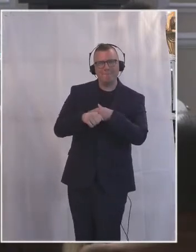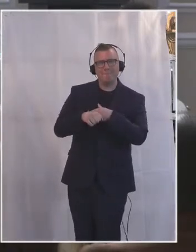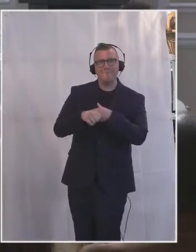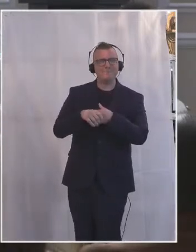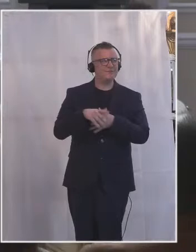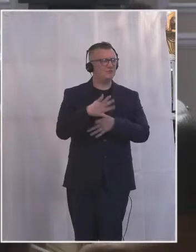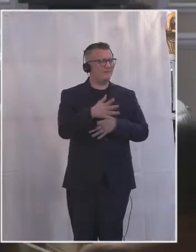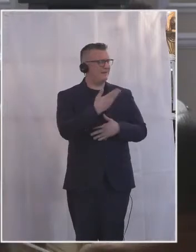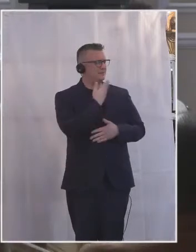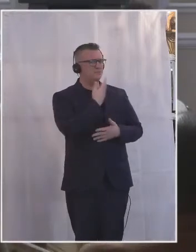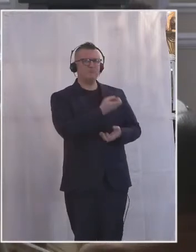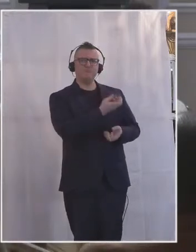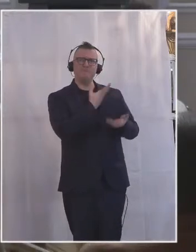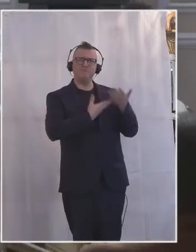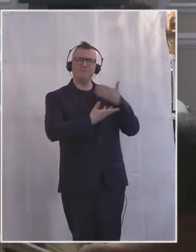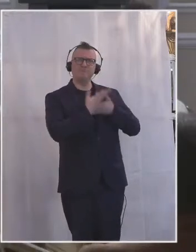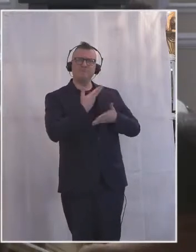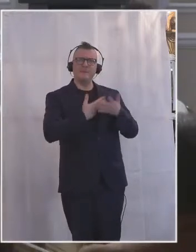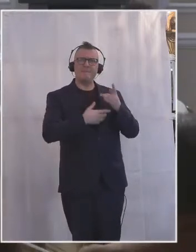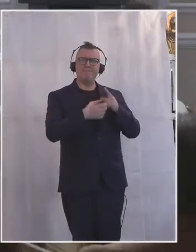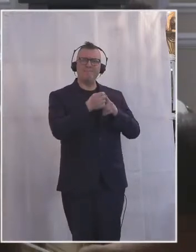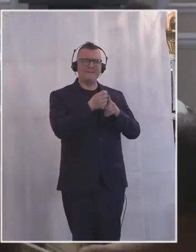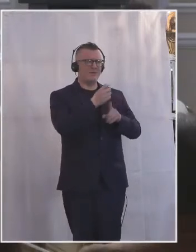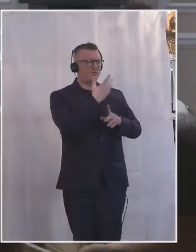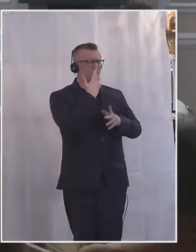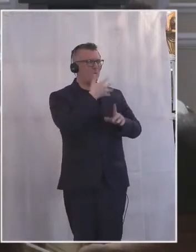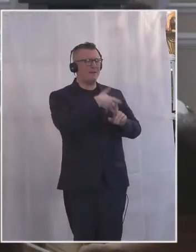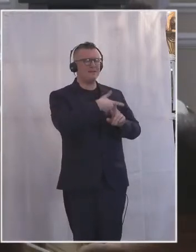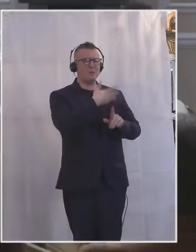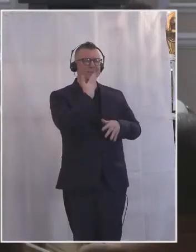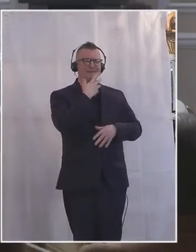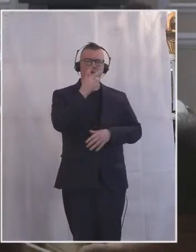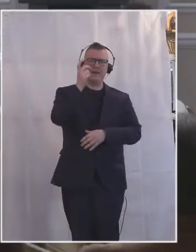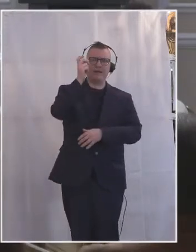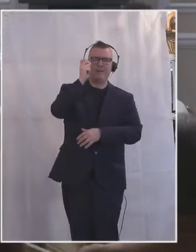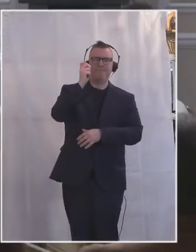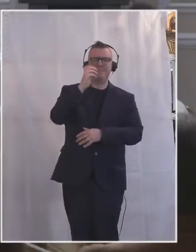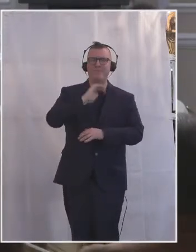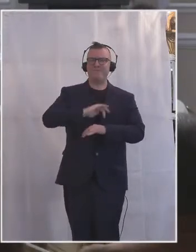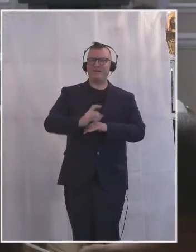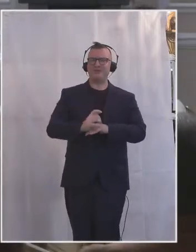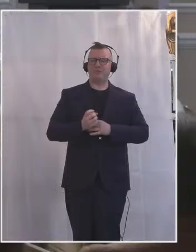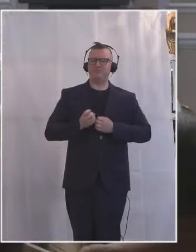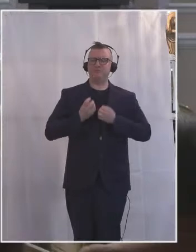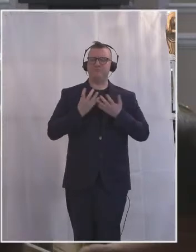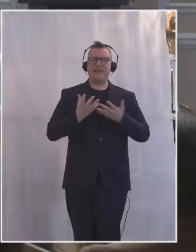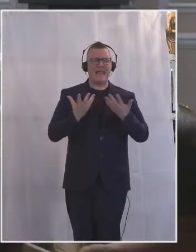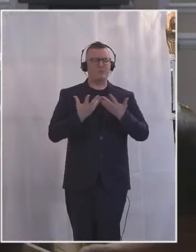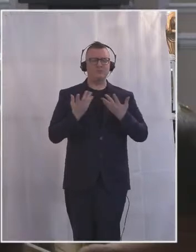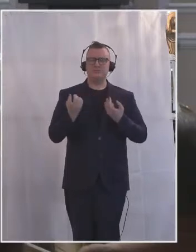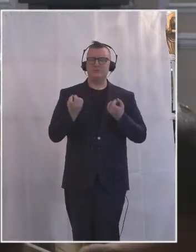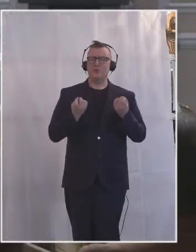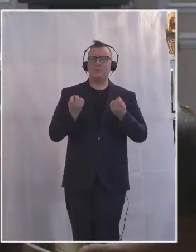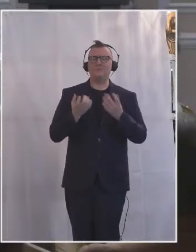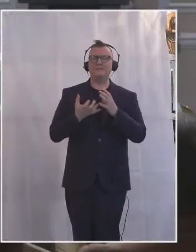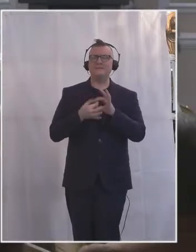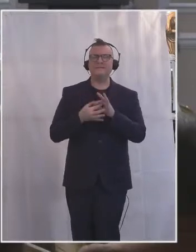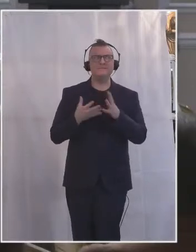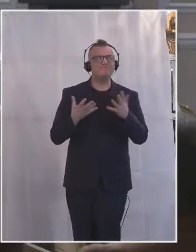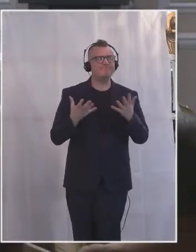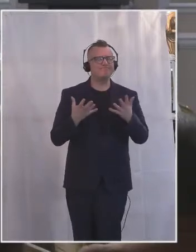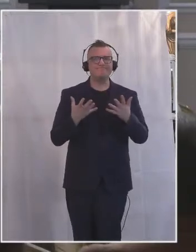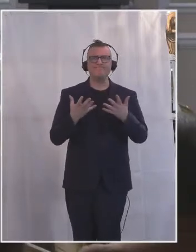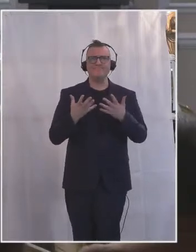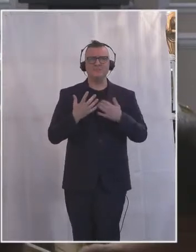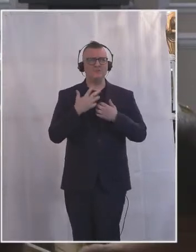insight from you, Penny, given your background. So we're going to ask you to put your professional hat on as well. How do you cope with, you know,